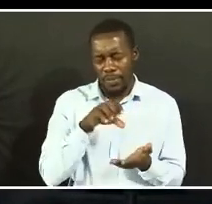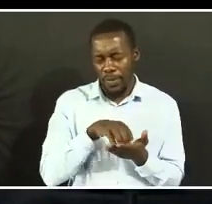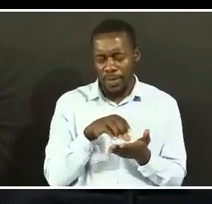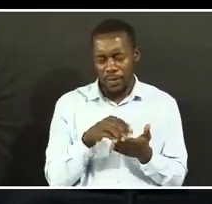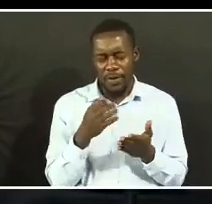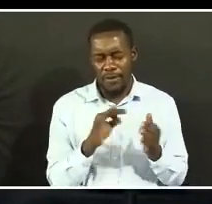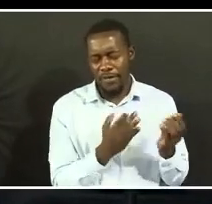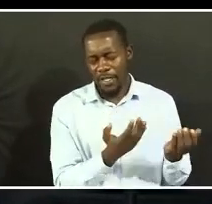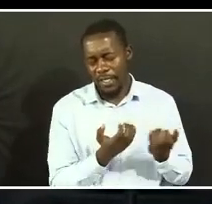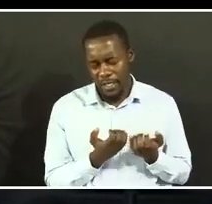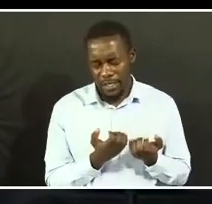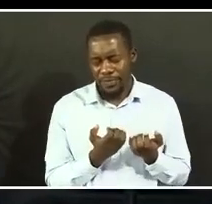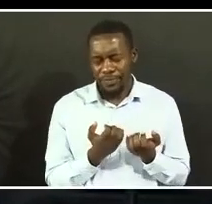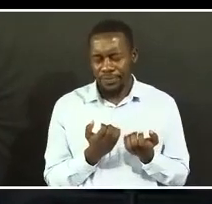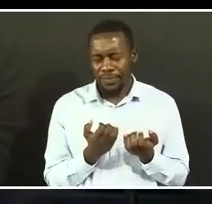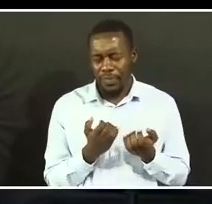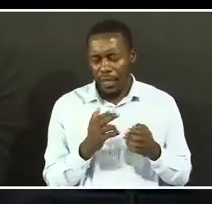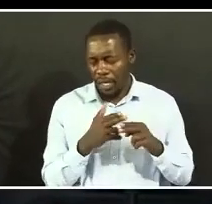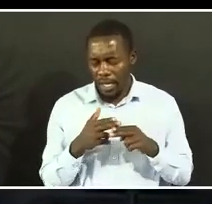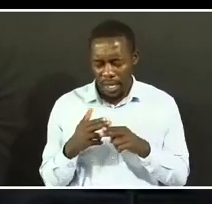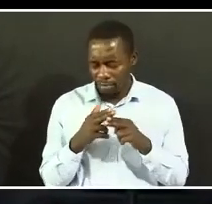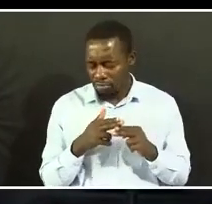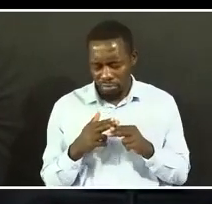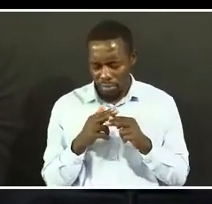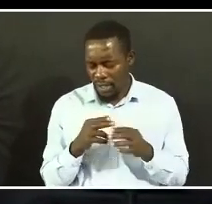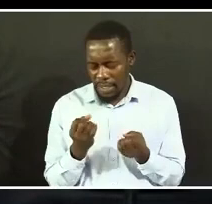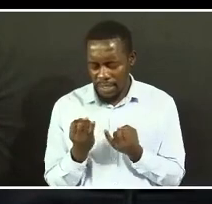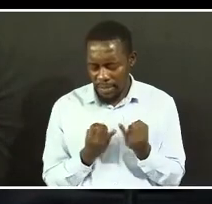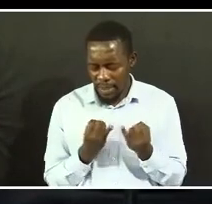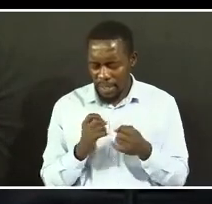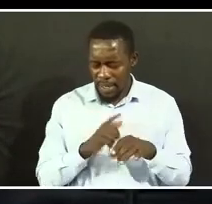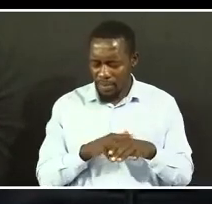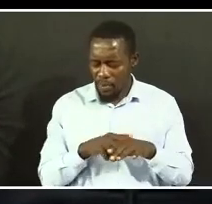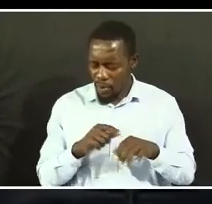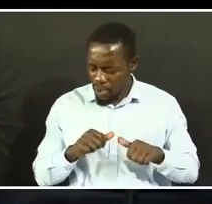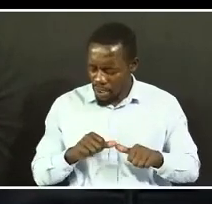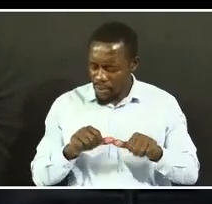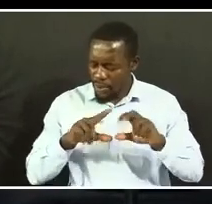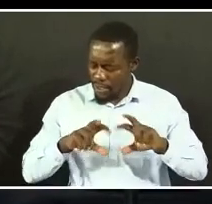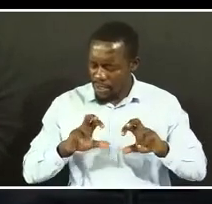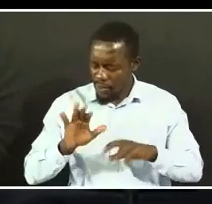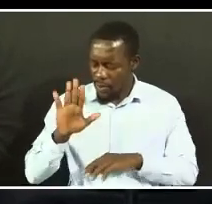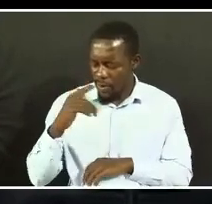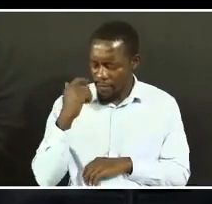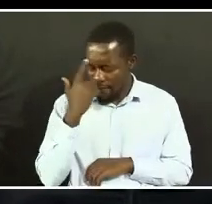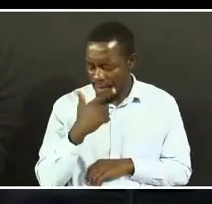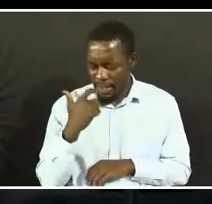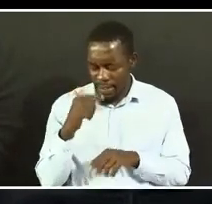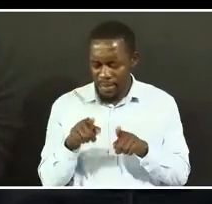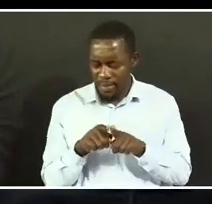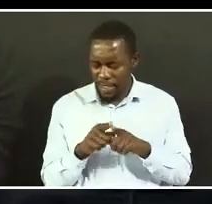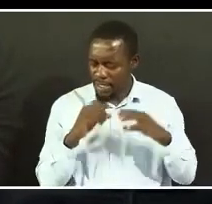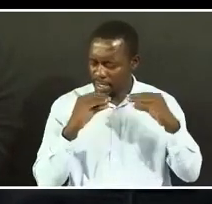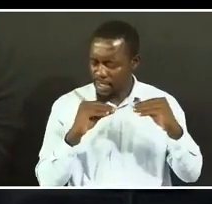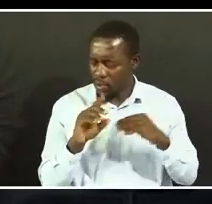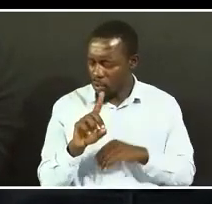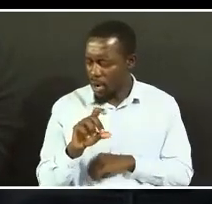with us, dear Father, even on this Sabbath, as we continue seeking your face, God, and as we continue exhorting one another to love and to good